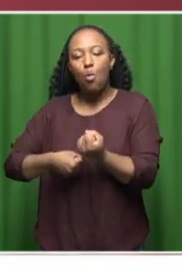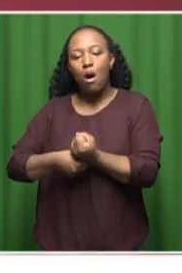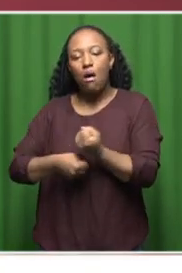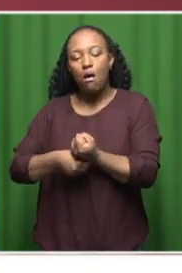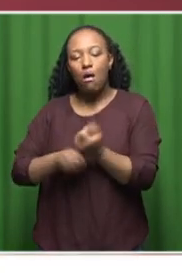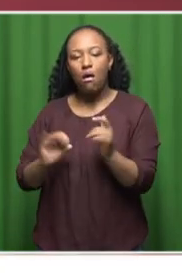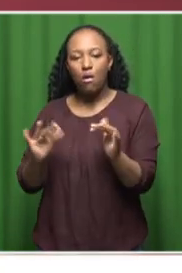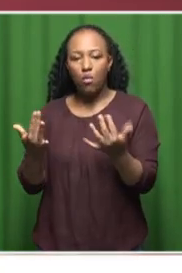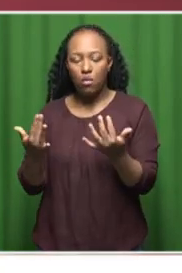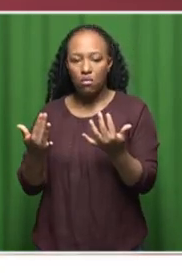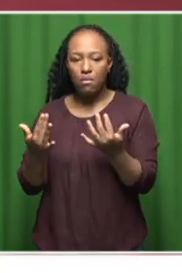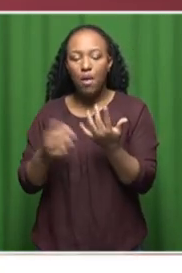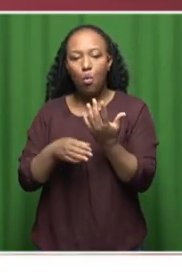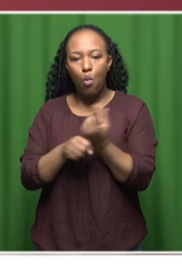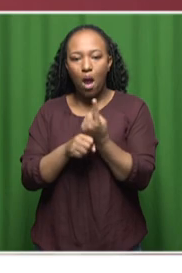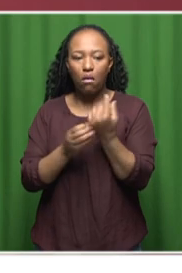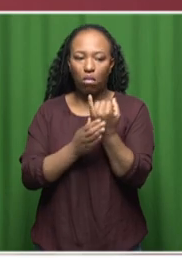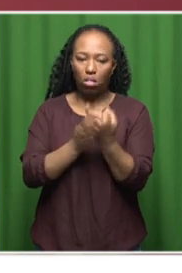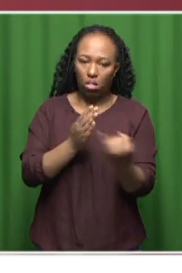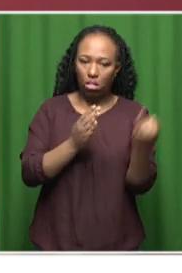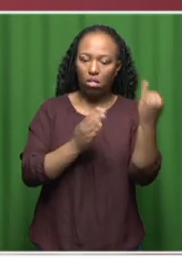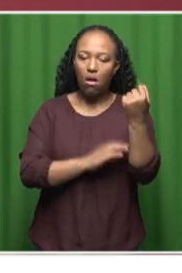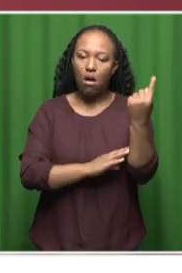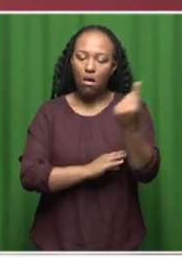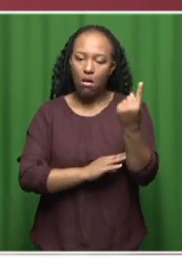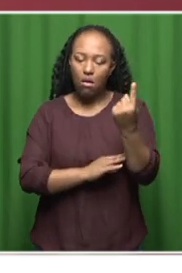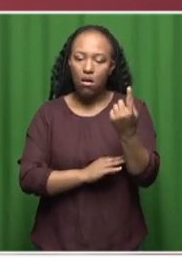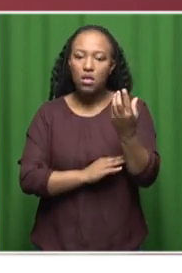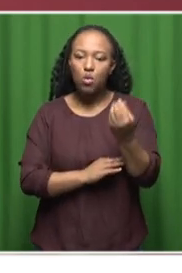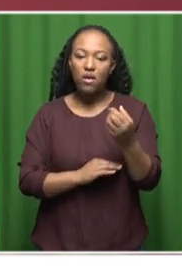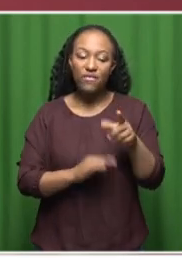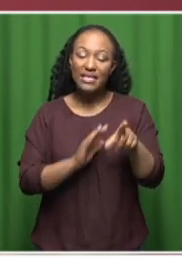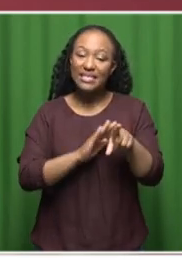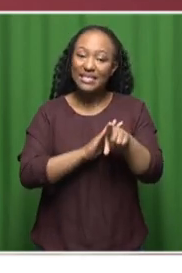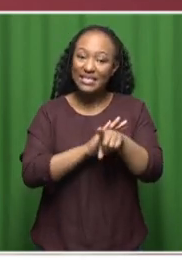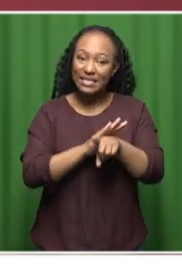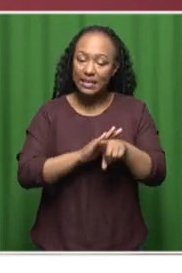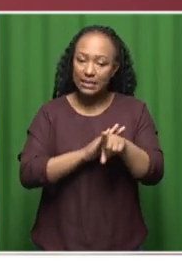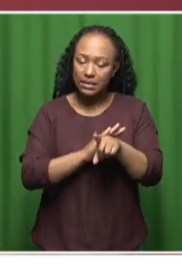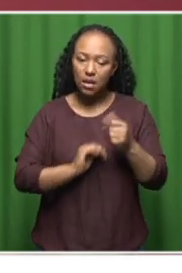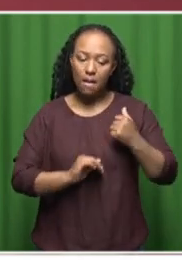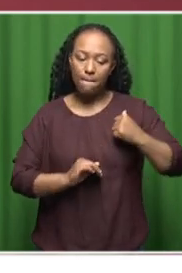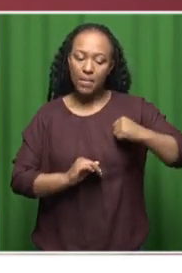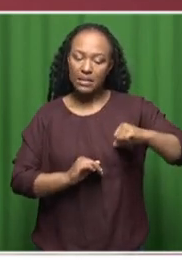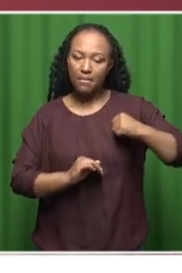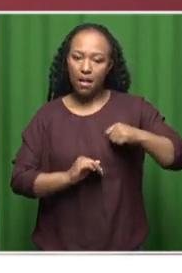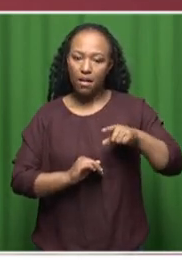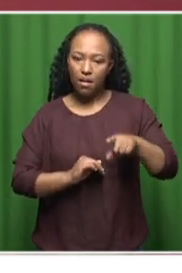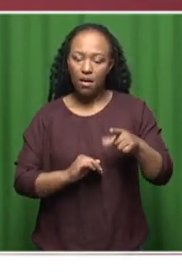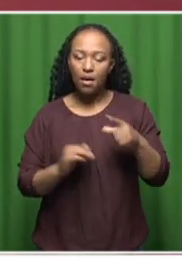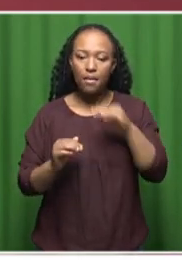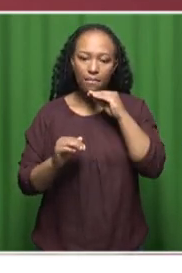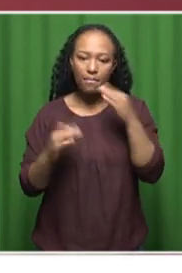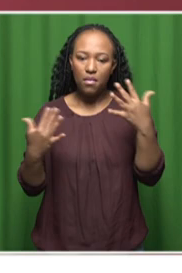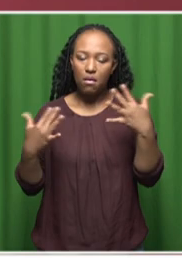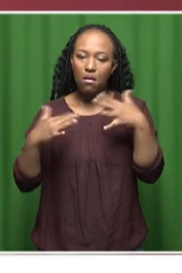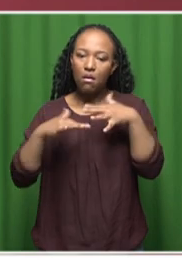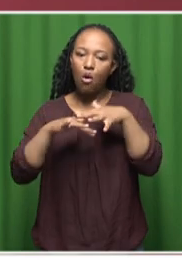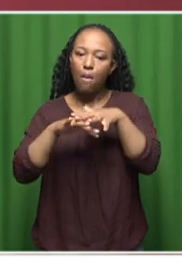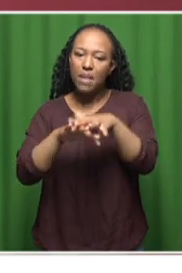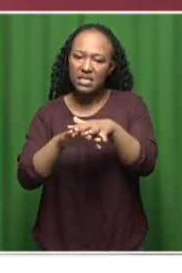functions on its own. Then you have a district municipality, which is a combination of one or